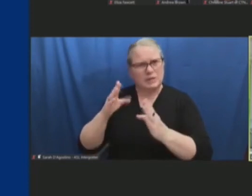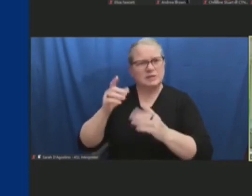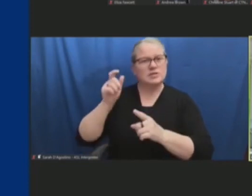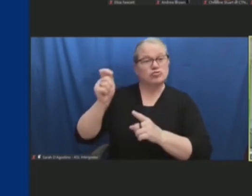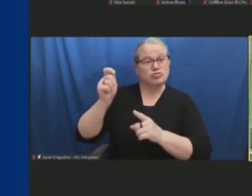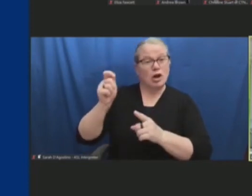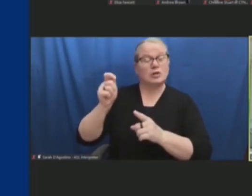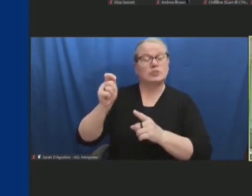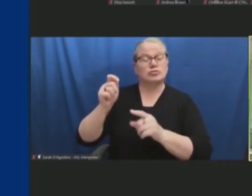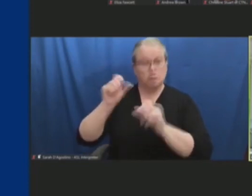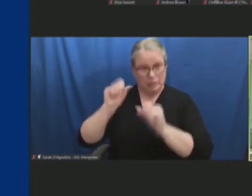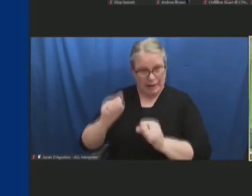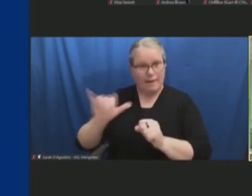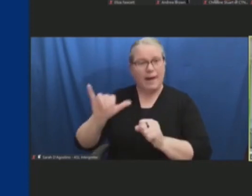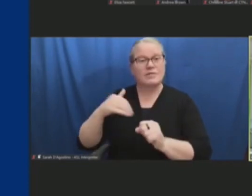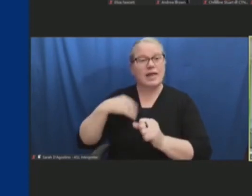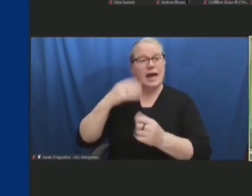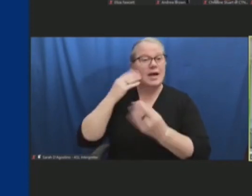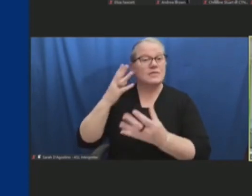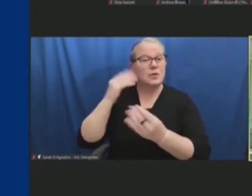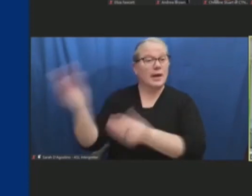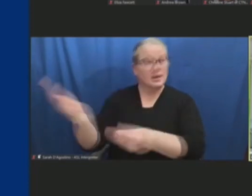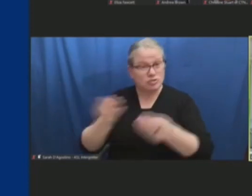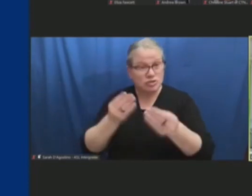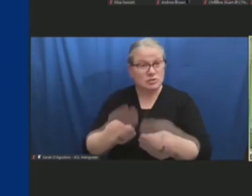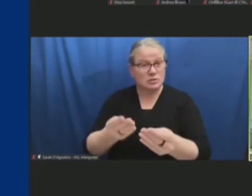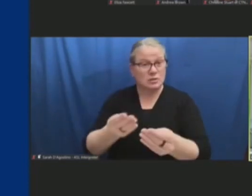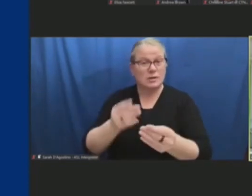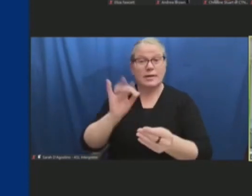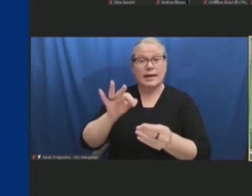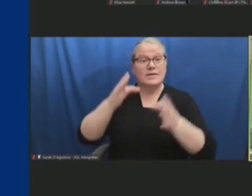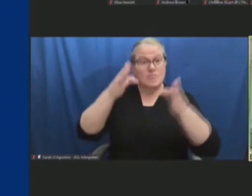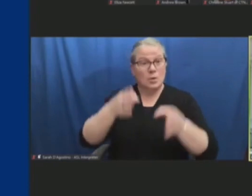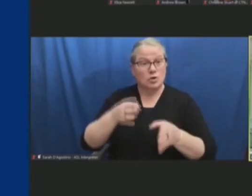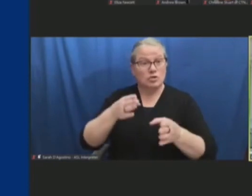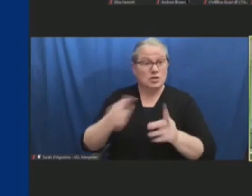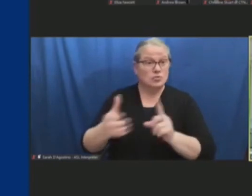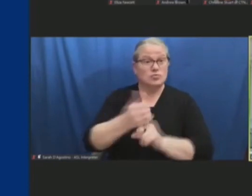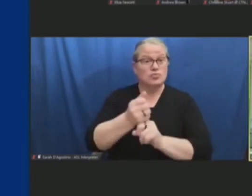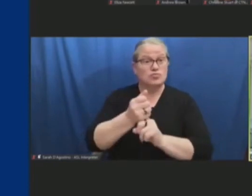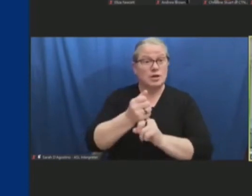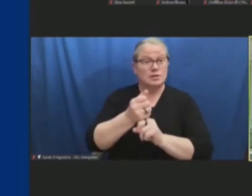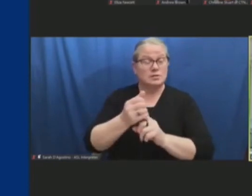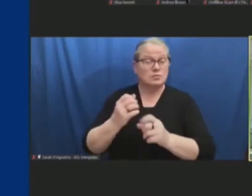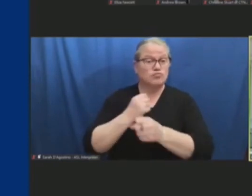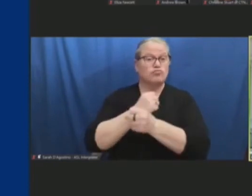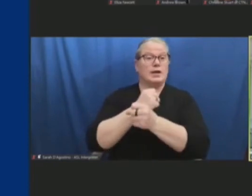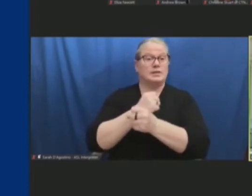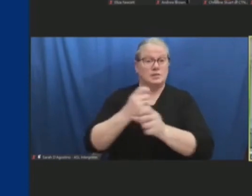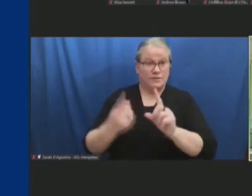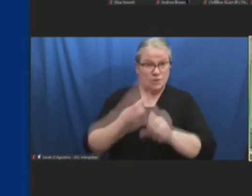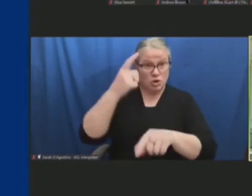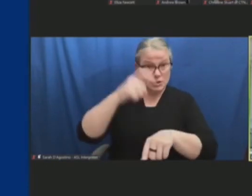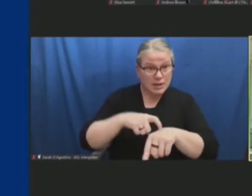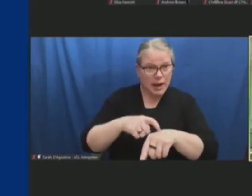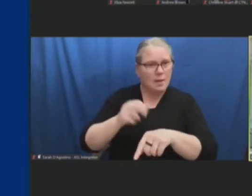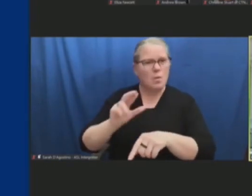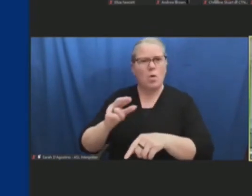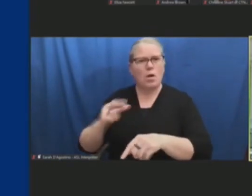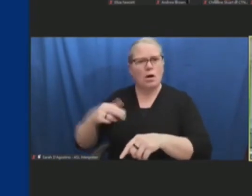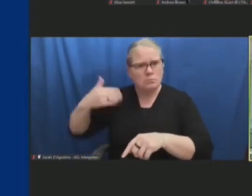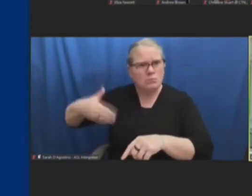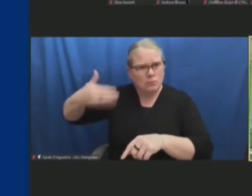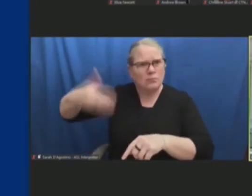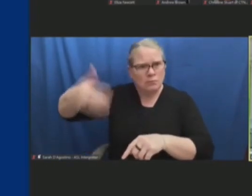if somebody is arrested, we know whether that's a first-time offense or a multi-year offense. We've worked with judiciary to